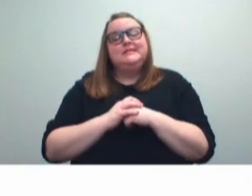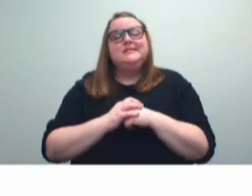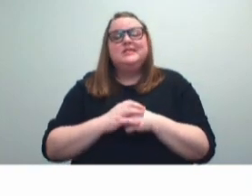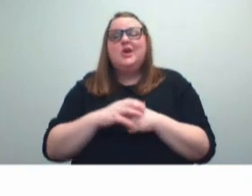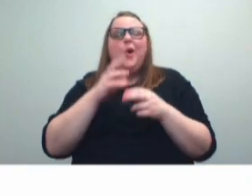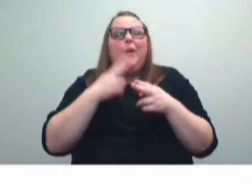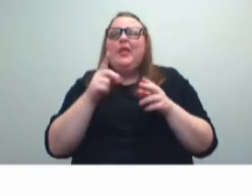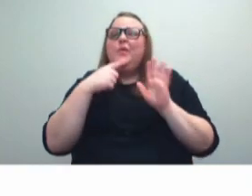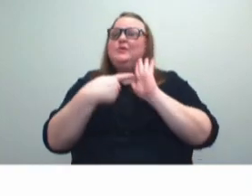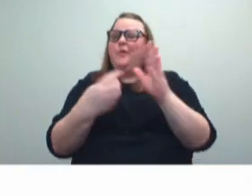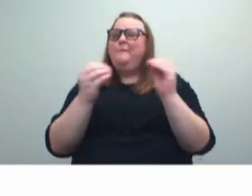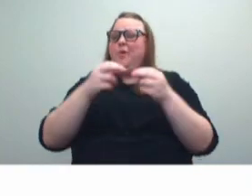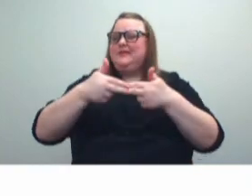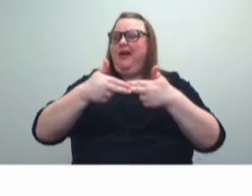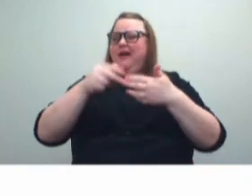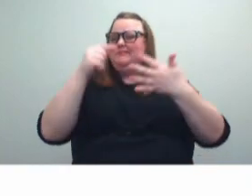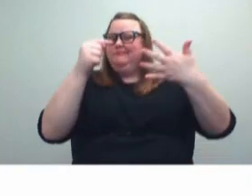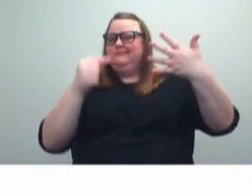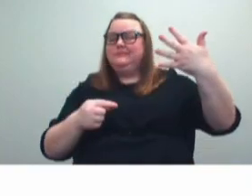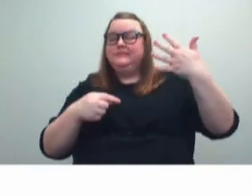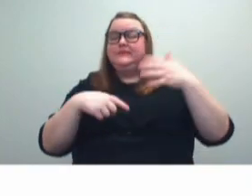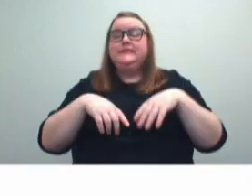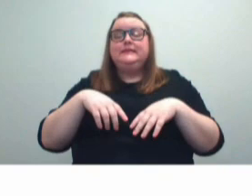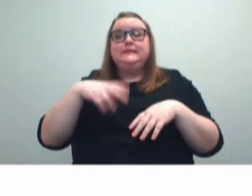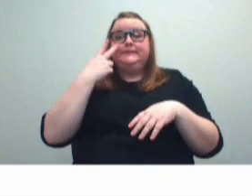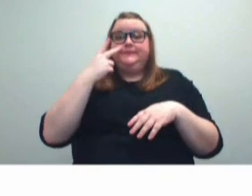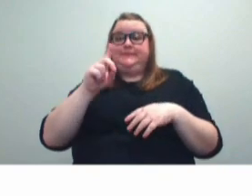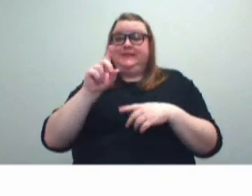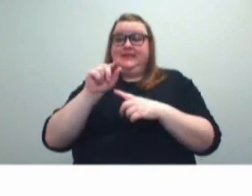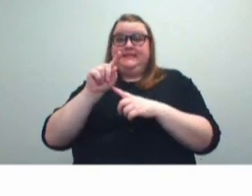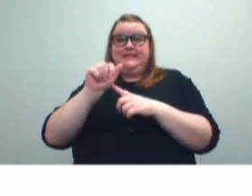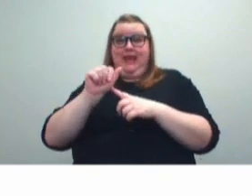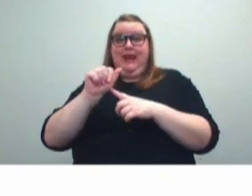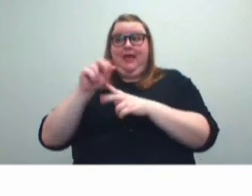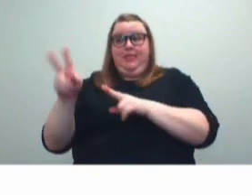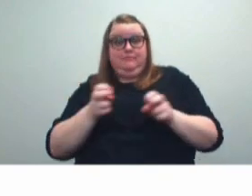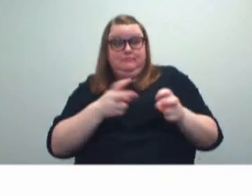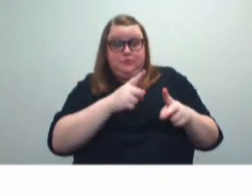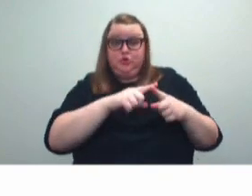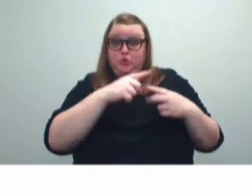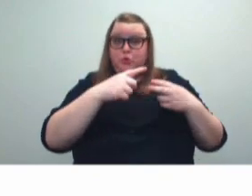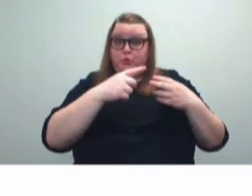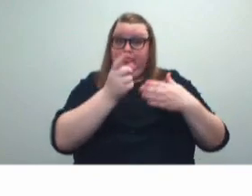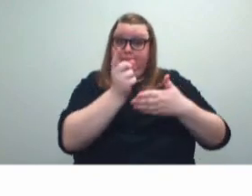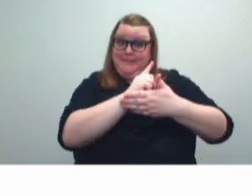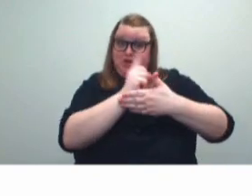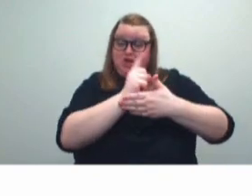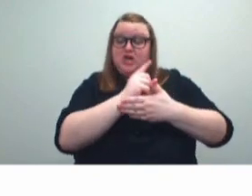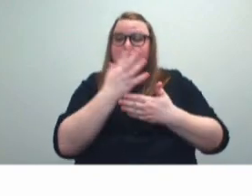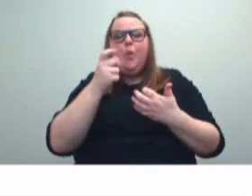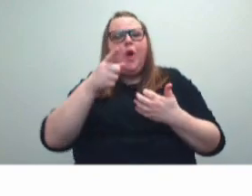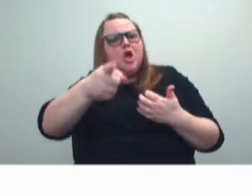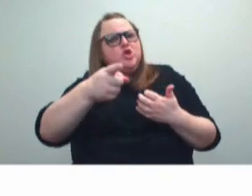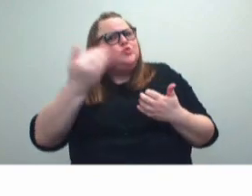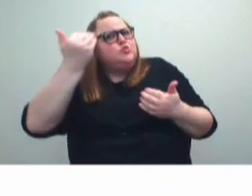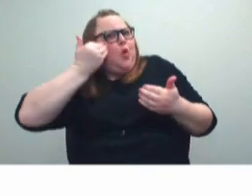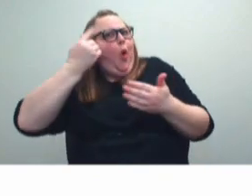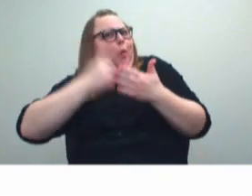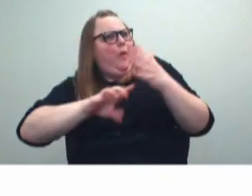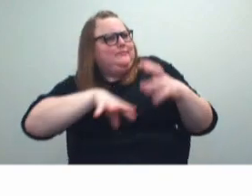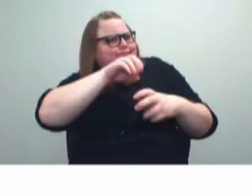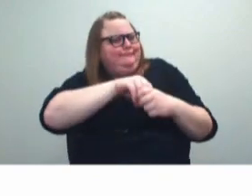show the data that feeds into this. We want to make sure that you have access to see what is driving this model. So if you go to our website, again, that's